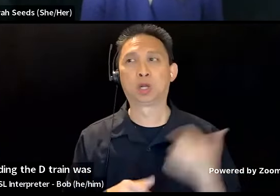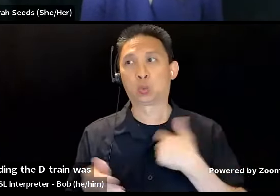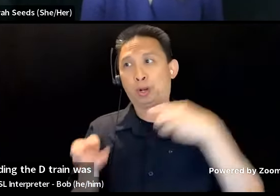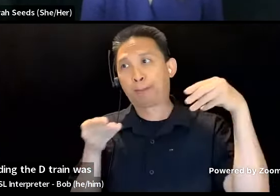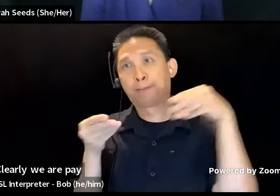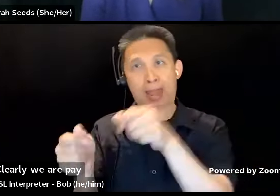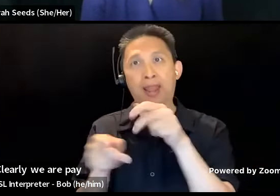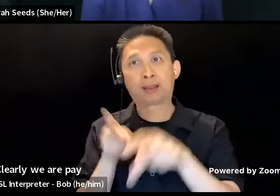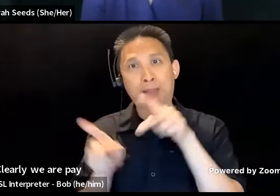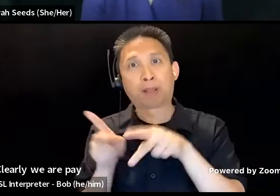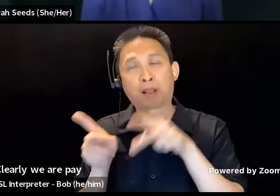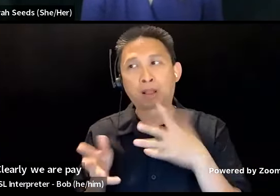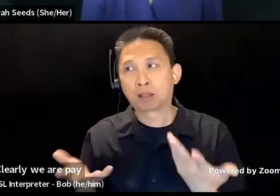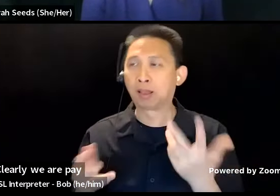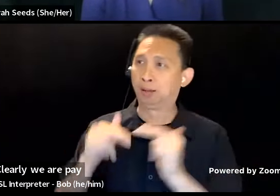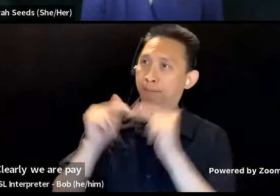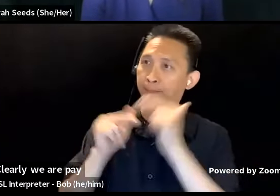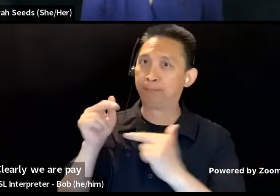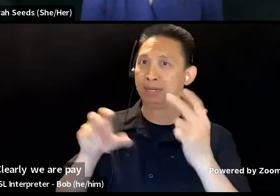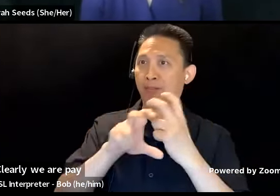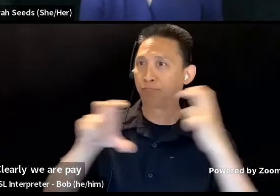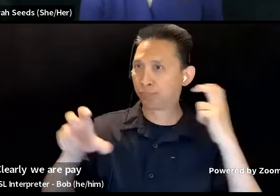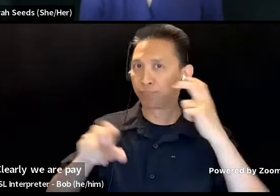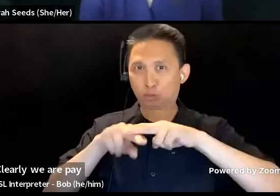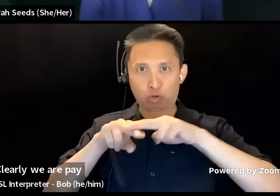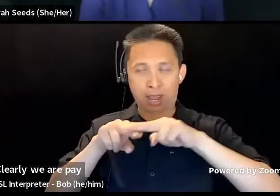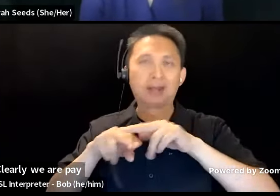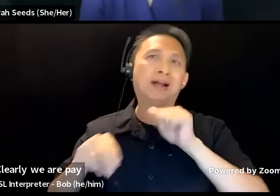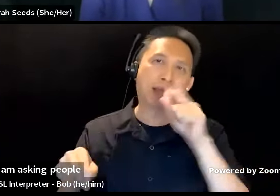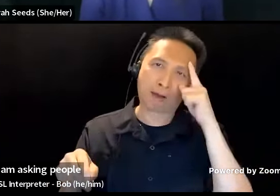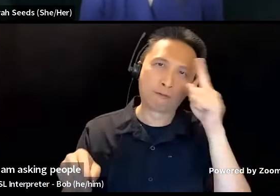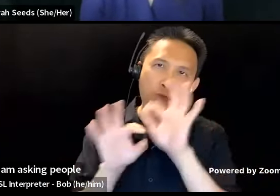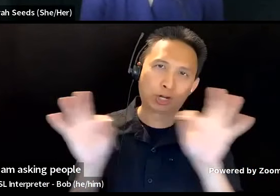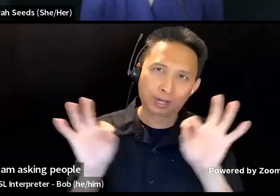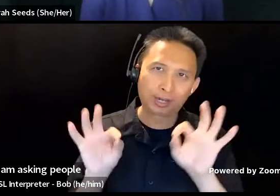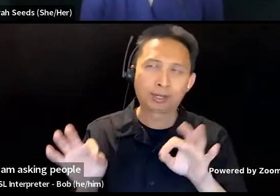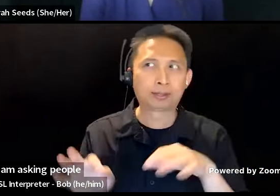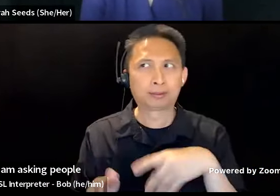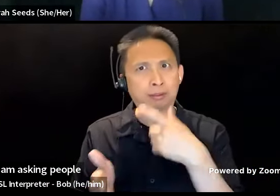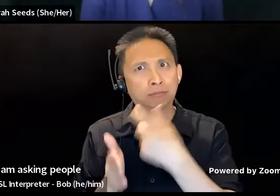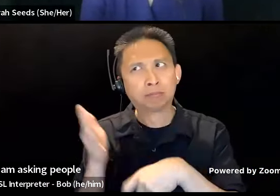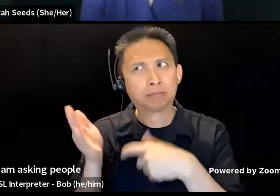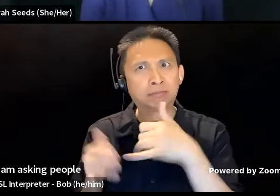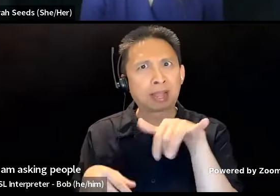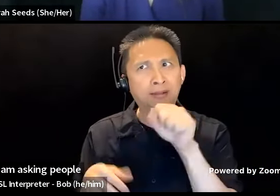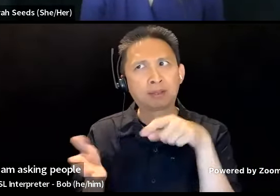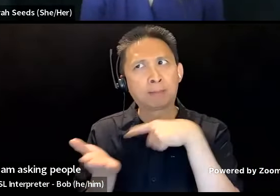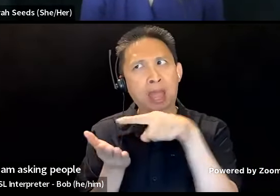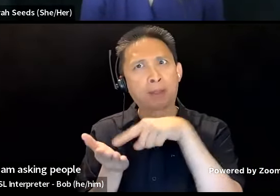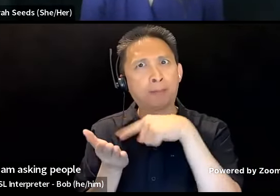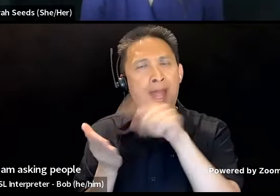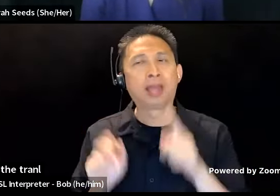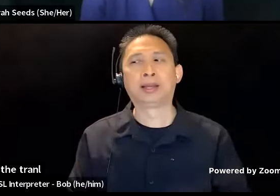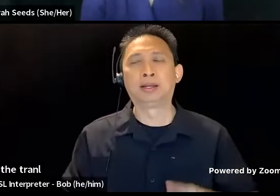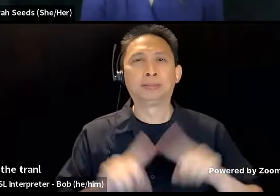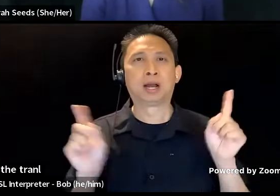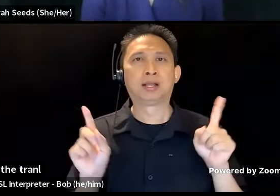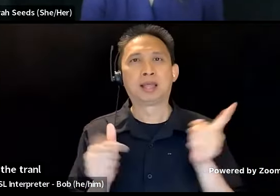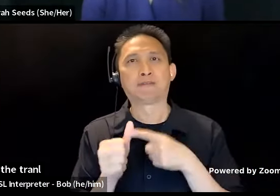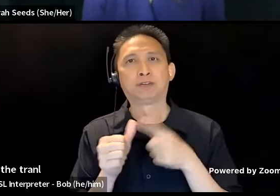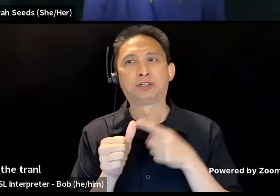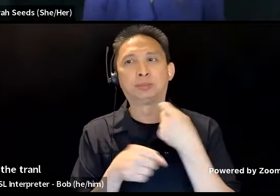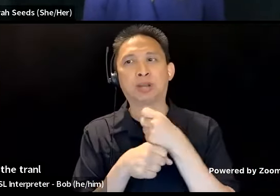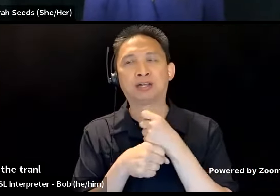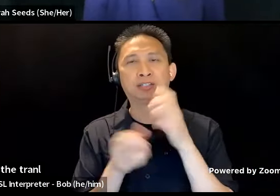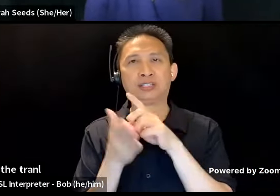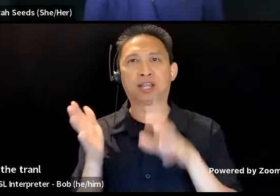asking people to like build this train for free. But definitely I could tell the first production designer that we hired, who's